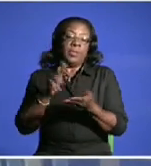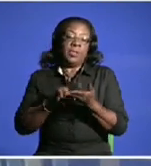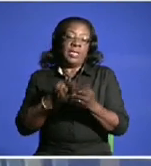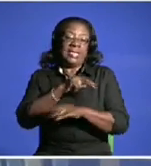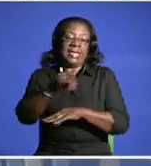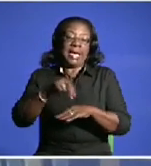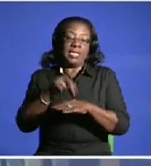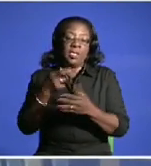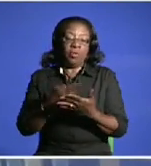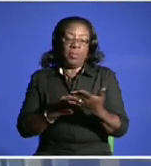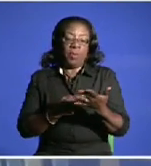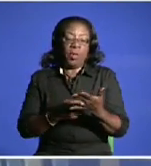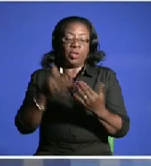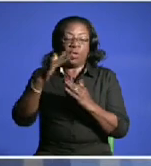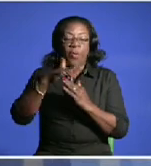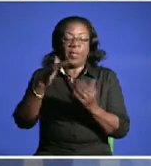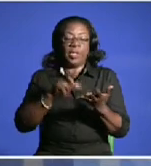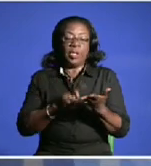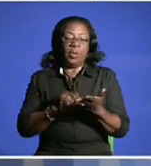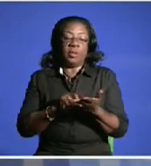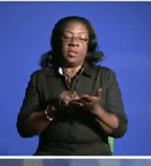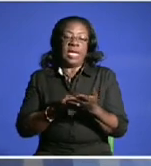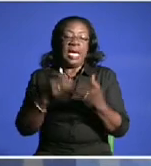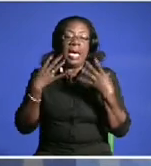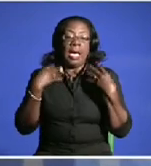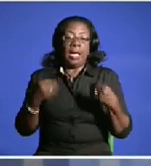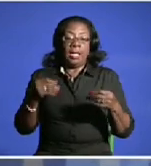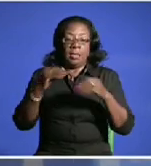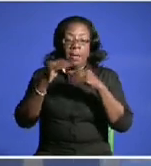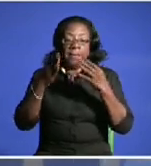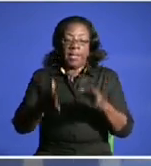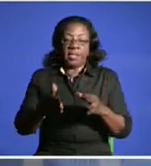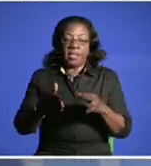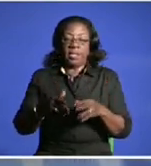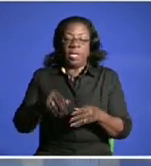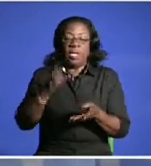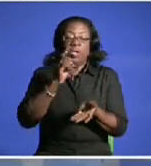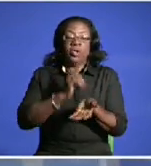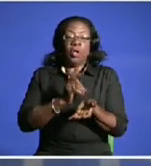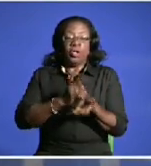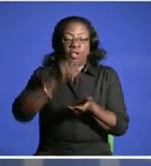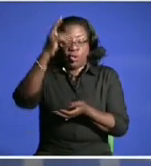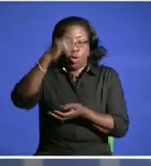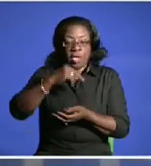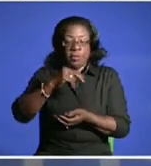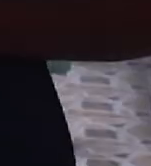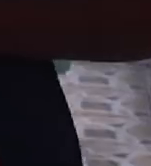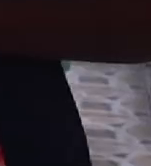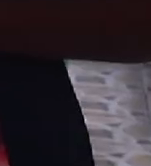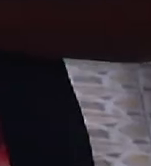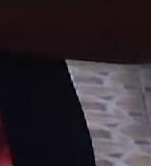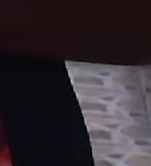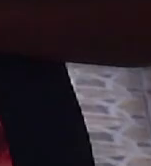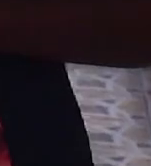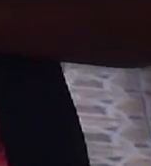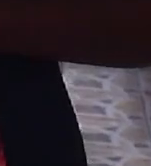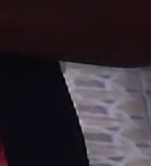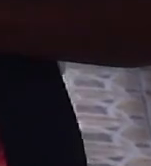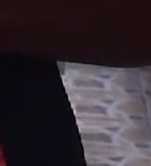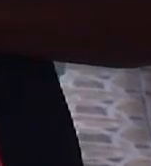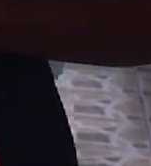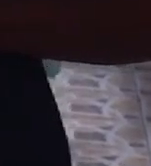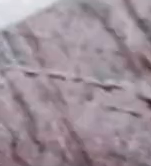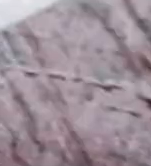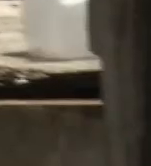National Report. Topping the news tonight, Health Minister Dr. the Honorable Dwayne Sands confirming to ZNS News that as of today,